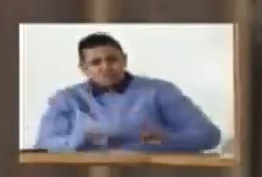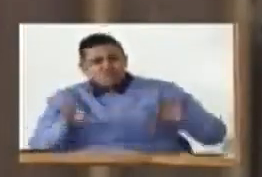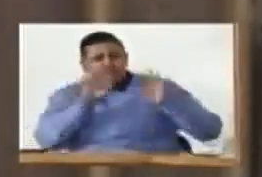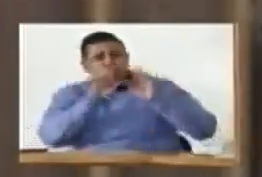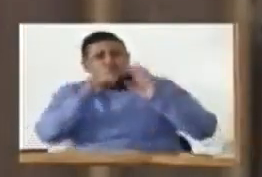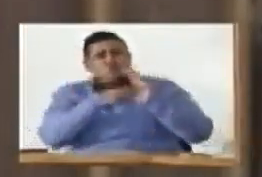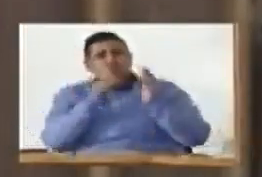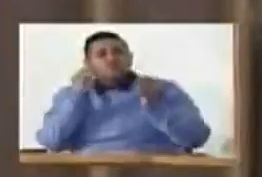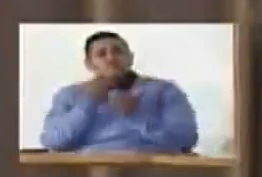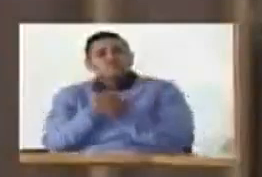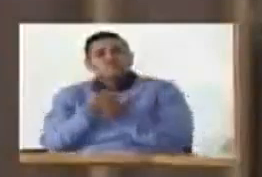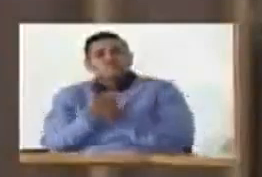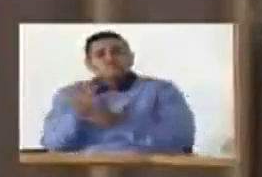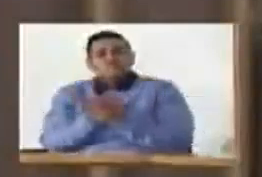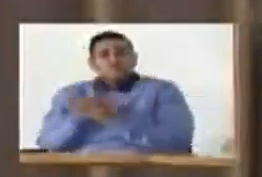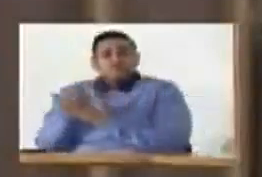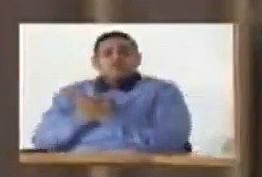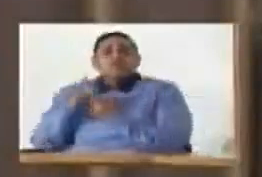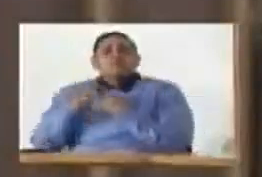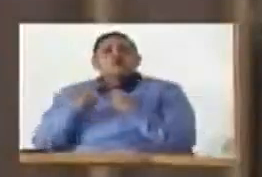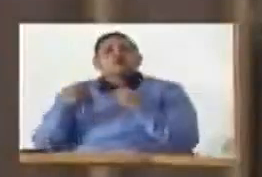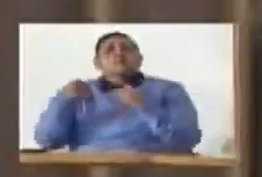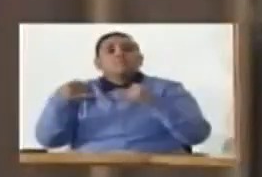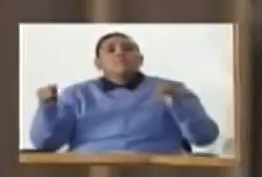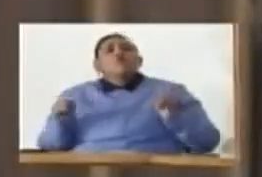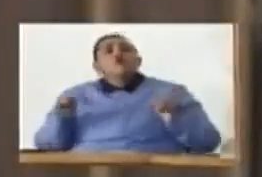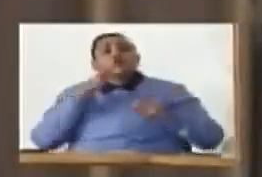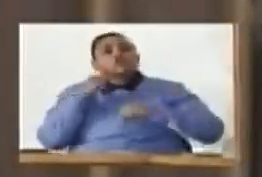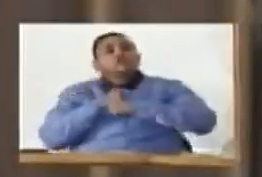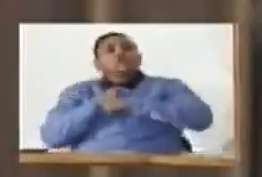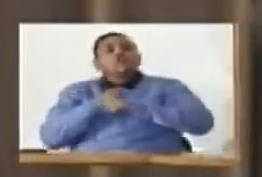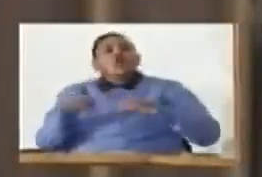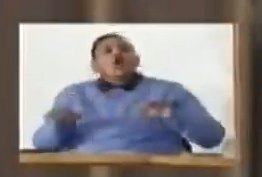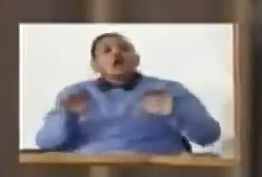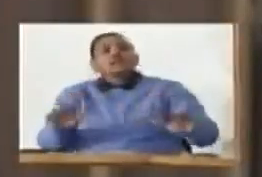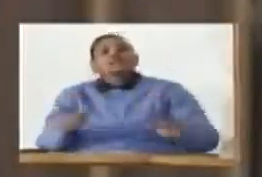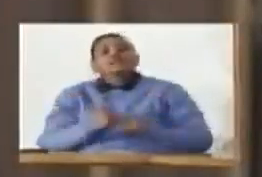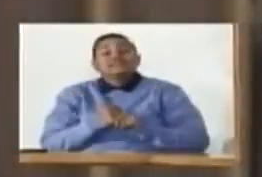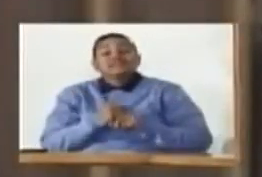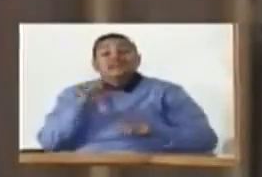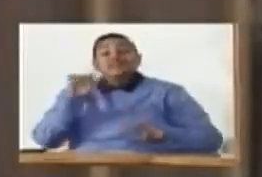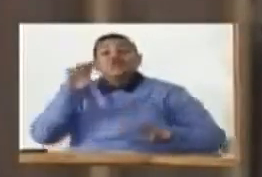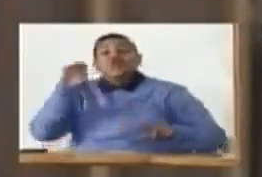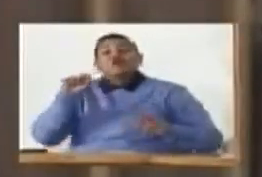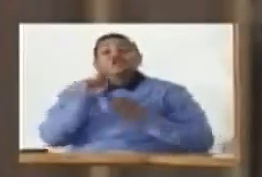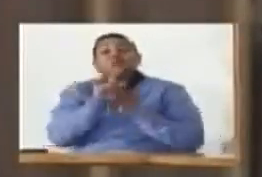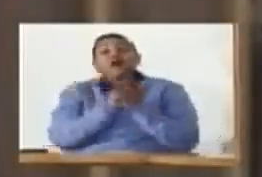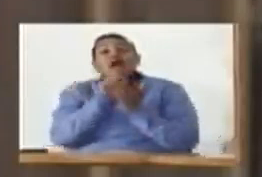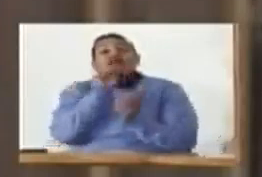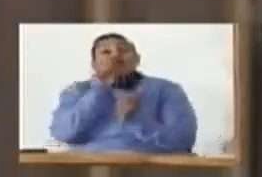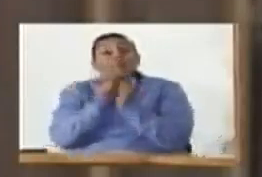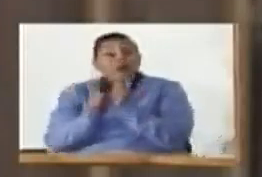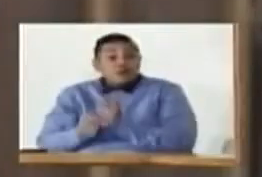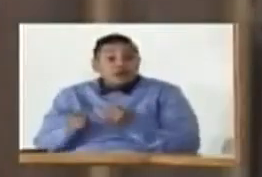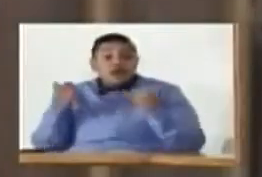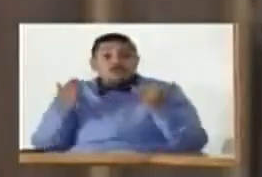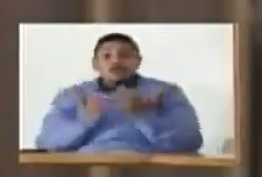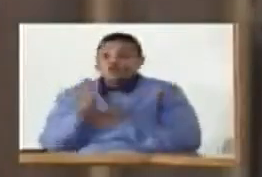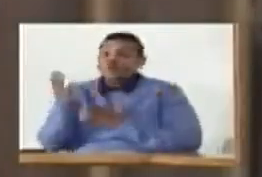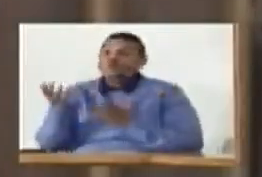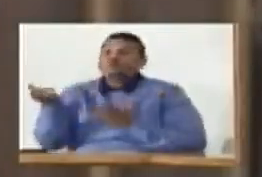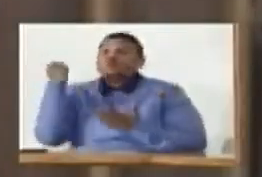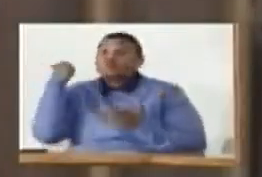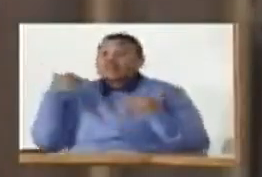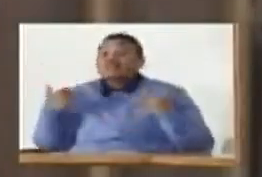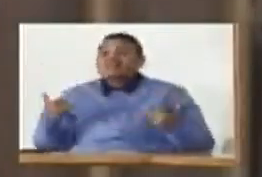and border security activities. The Customs Act will be modernized through the repeal of the existing act